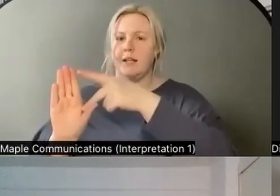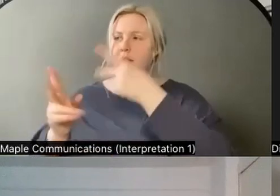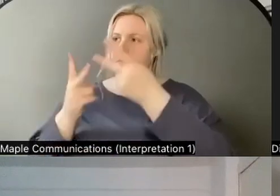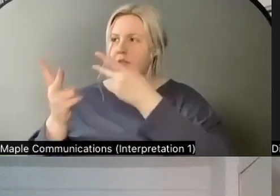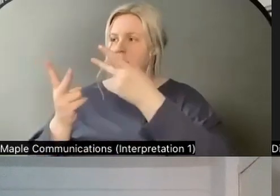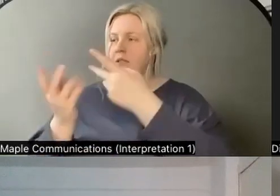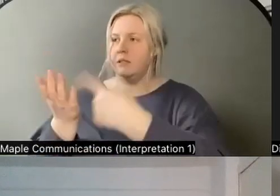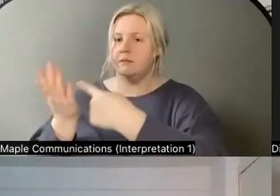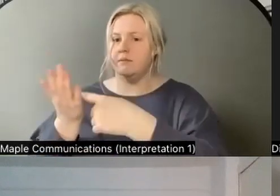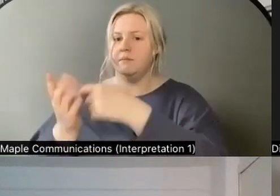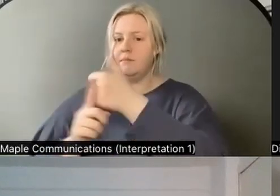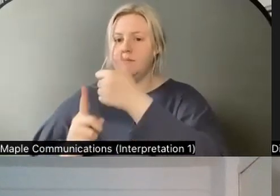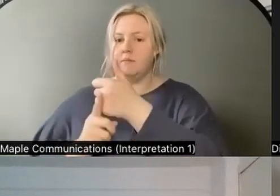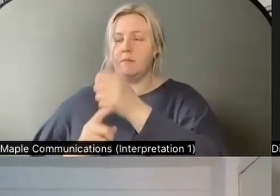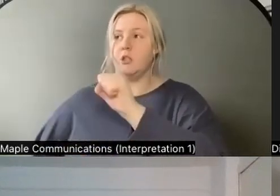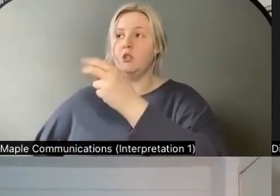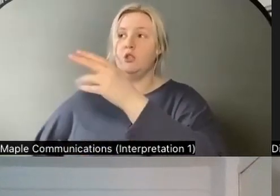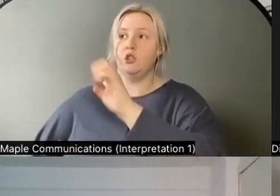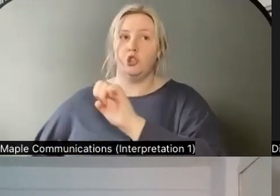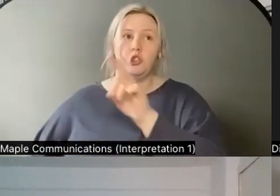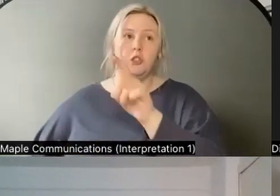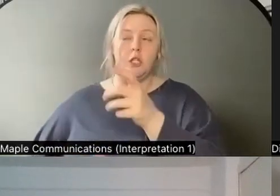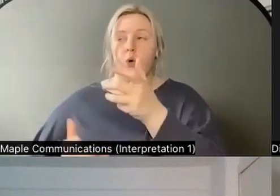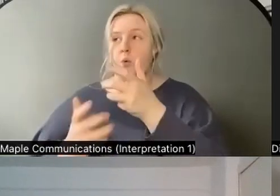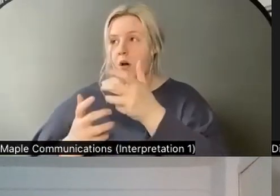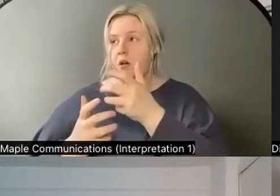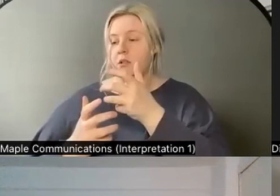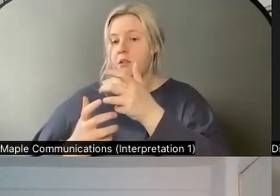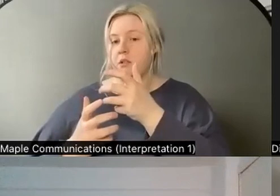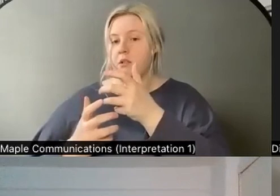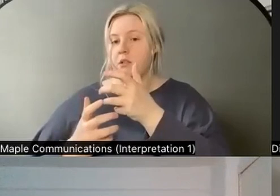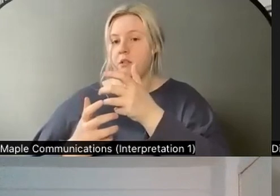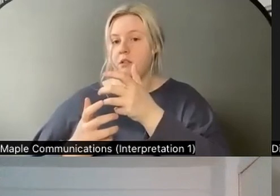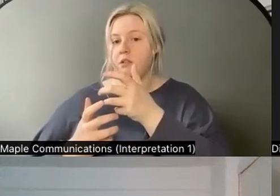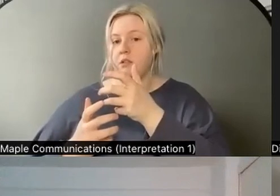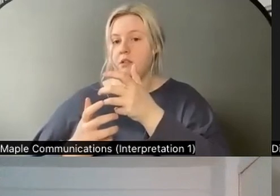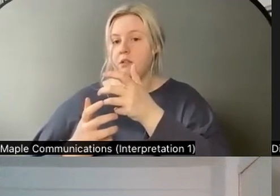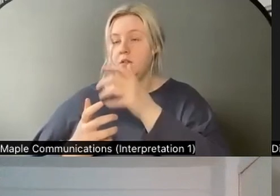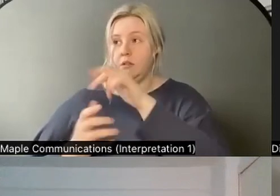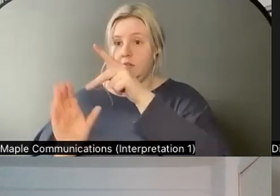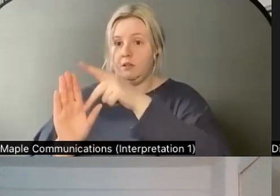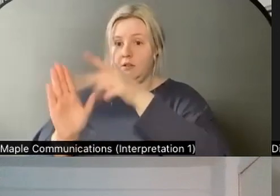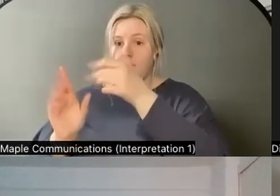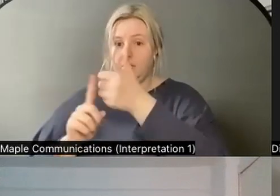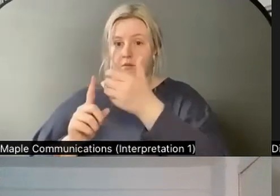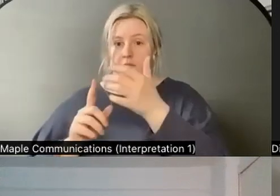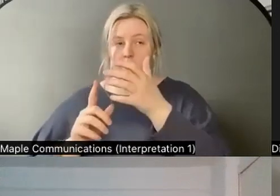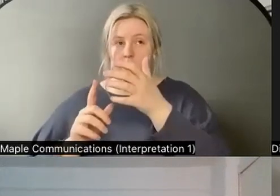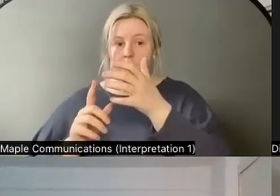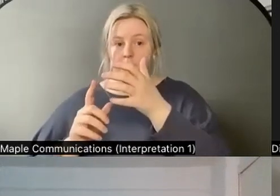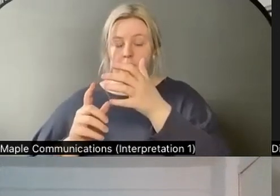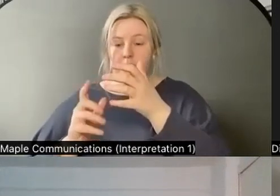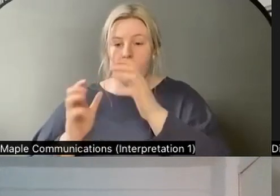his assistant. It was like, oh, she wants to like, she's like looking for like she wants us to sign off on like